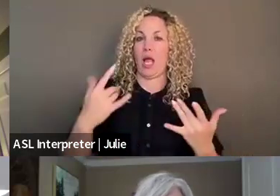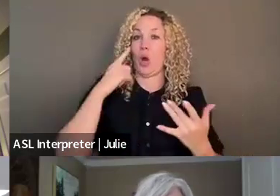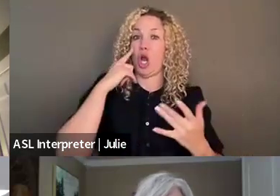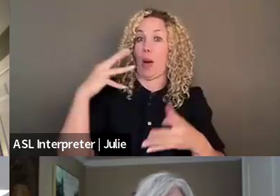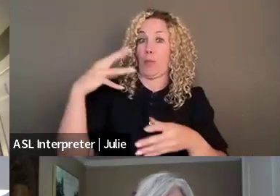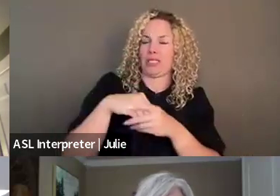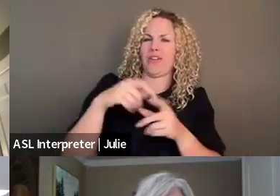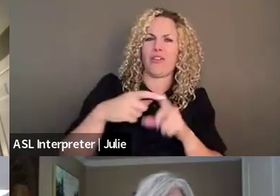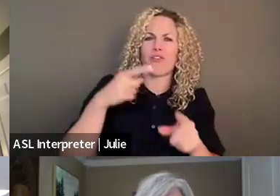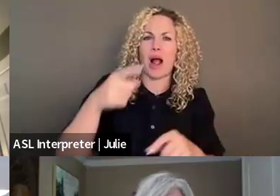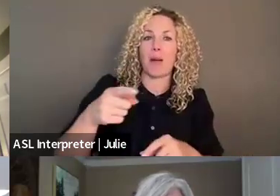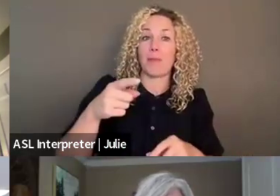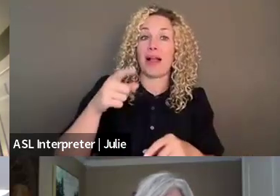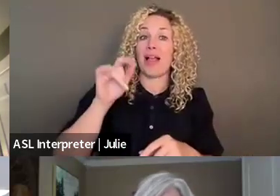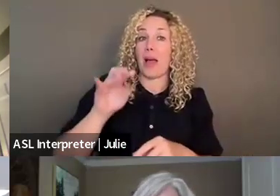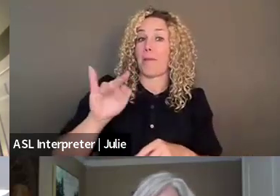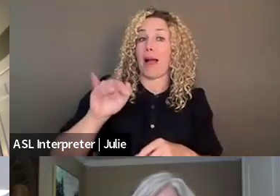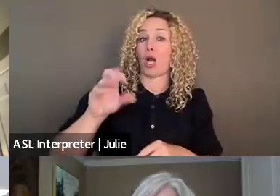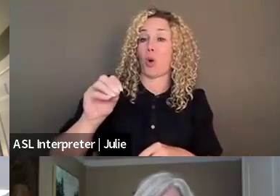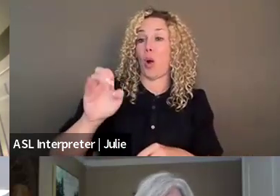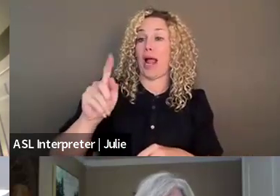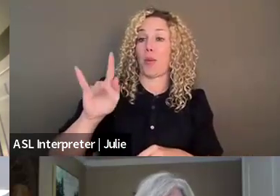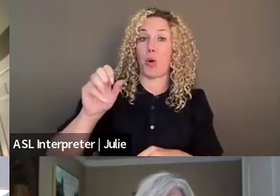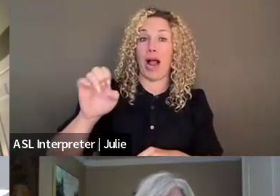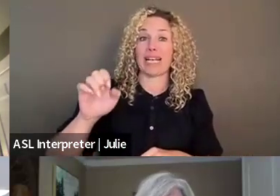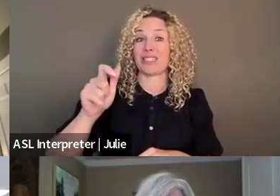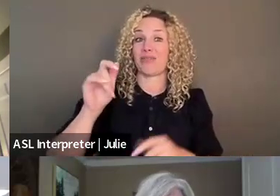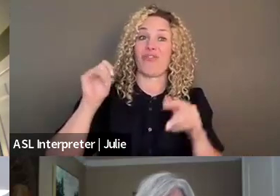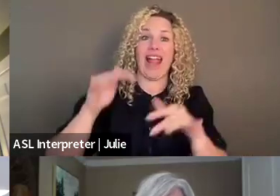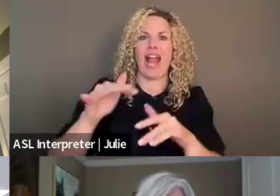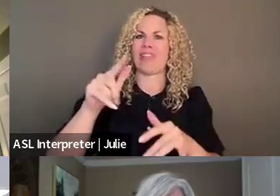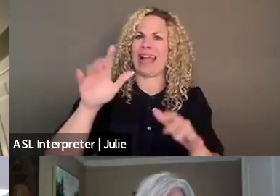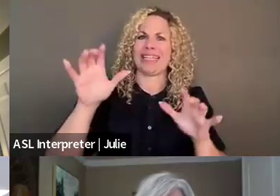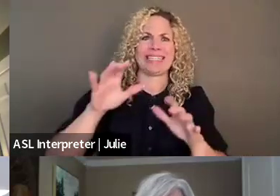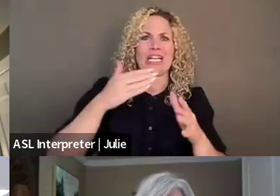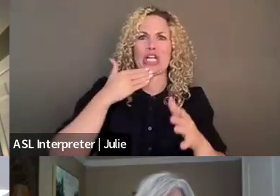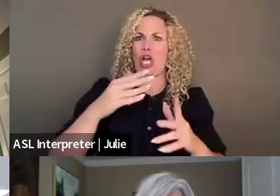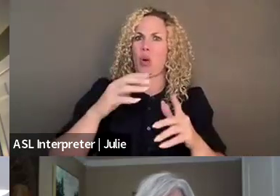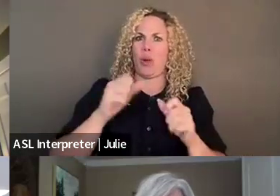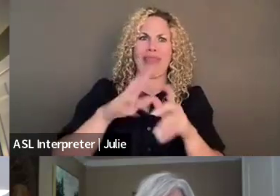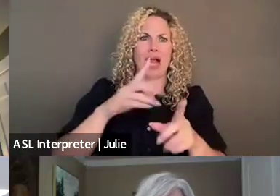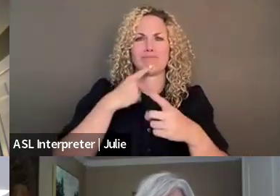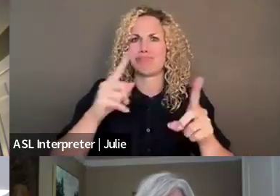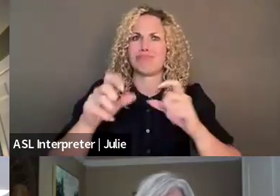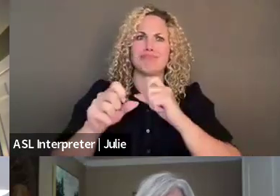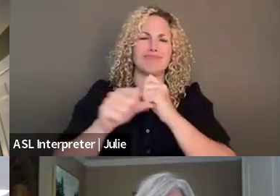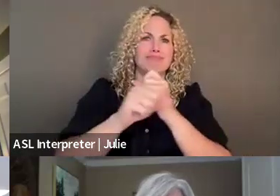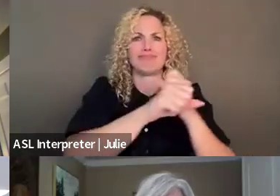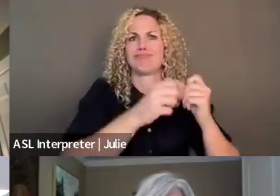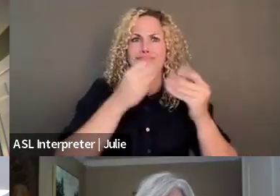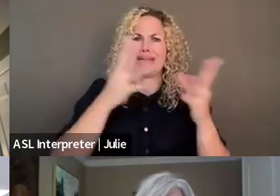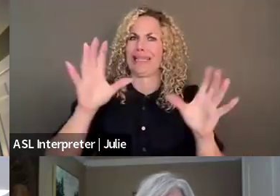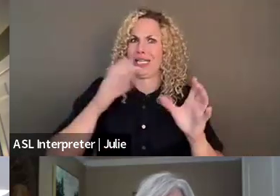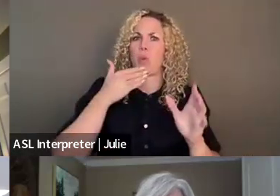for the Micro Enterprise Fair that they did fantastic with their sales. And so just again, can't thank you all enough for making our open